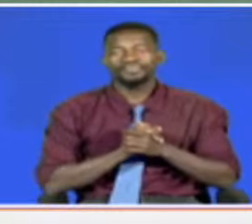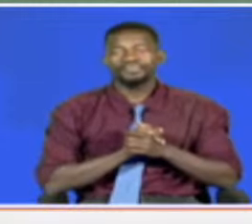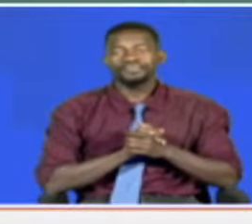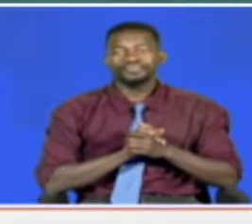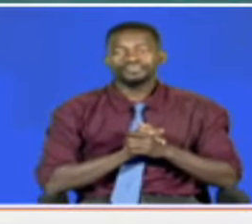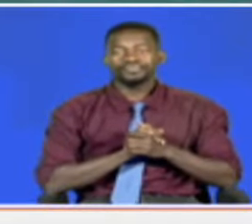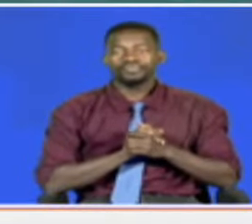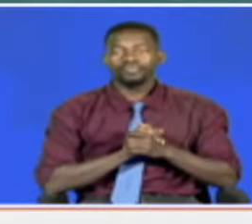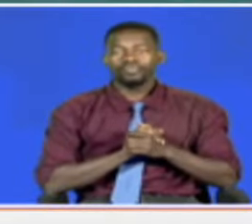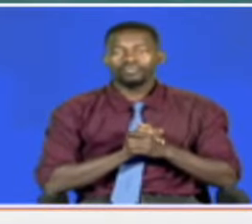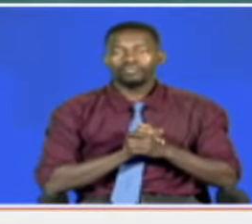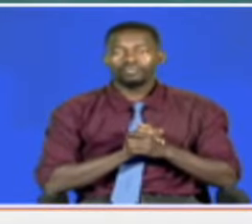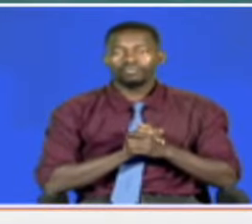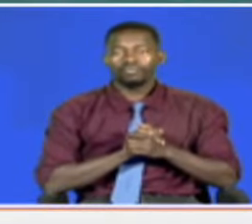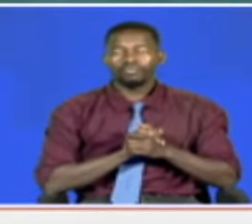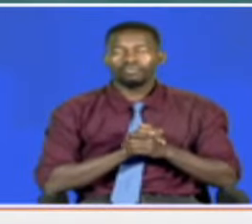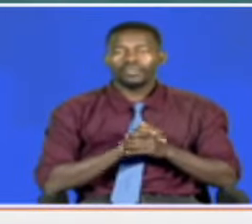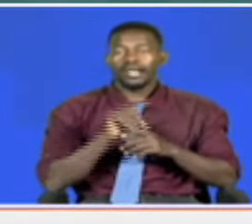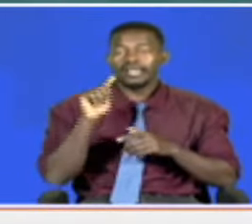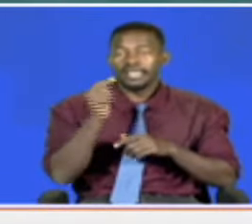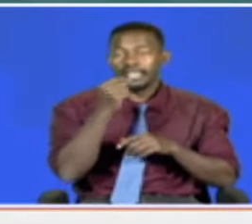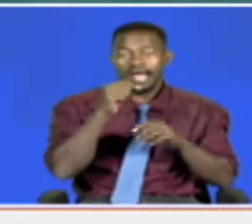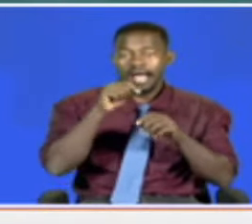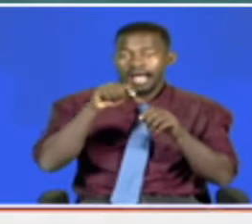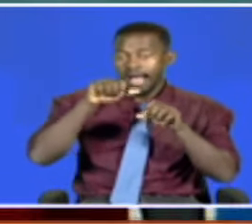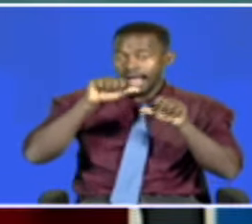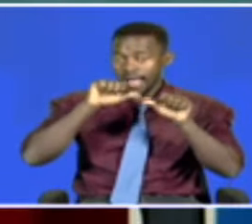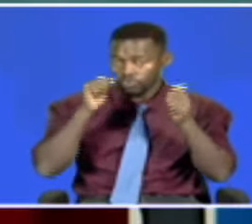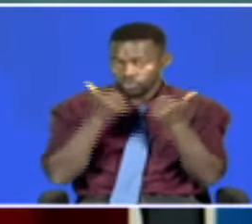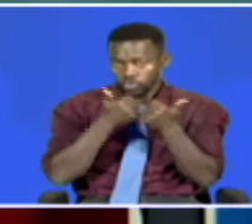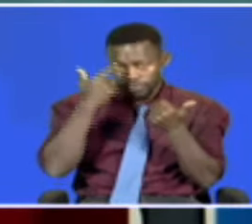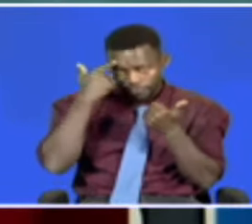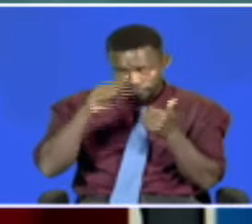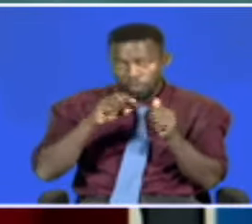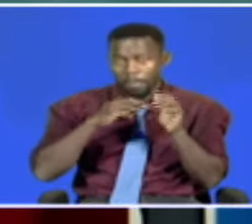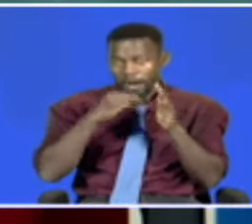The Kenya Association of Manufacturers has announced the appointment